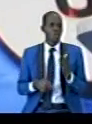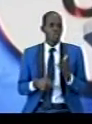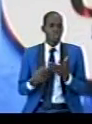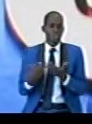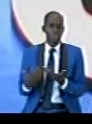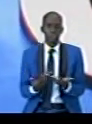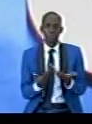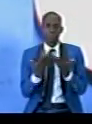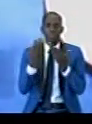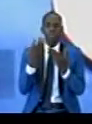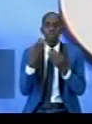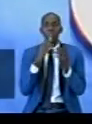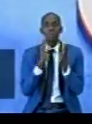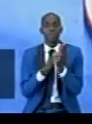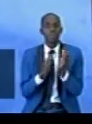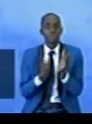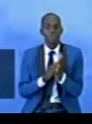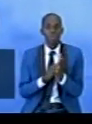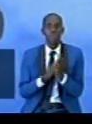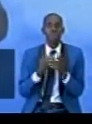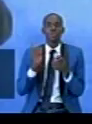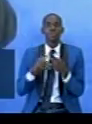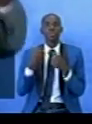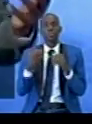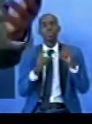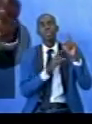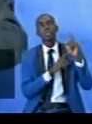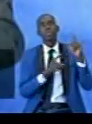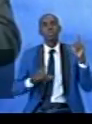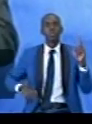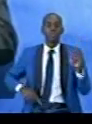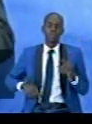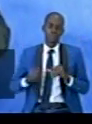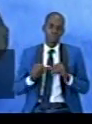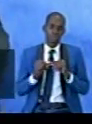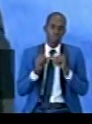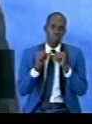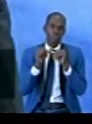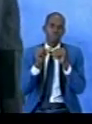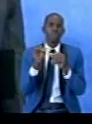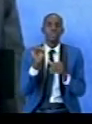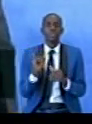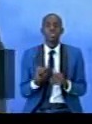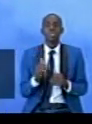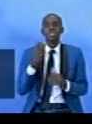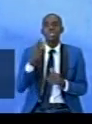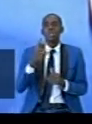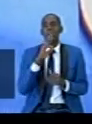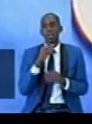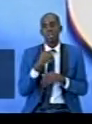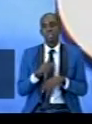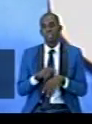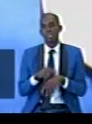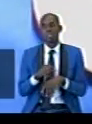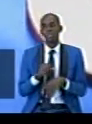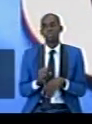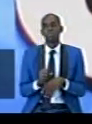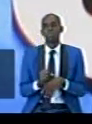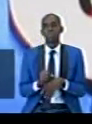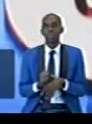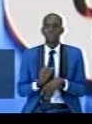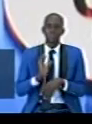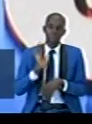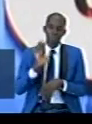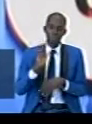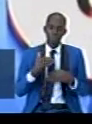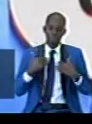of praise to the Lord continually. There are times the body doesn't